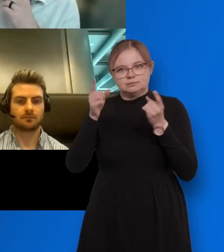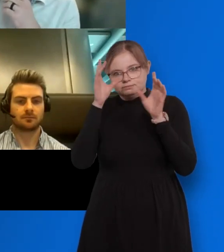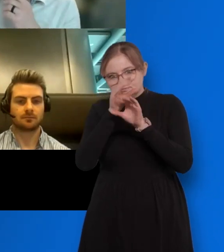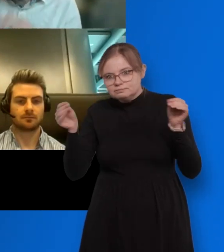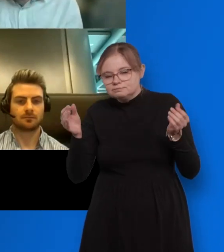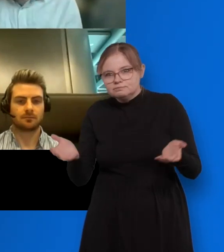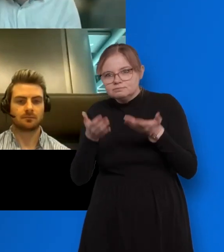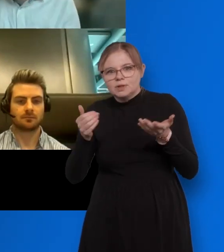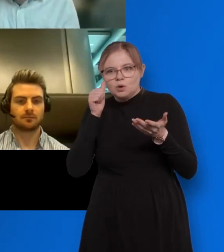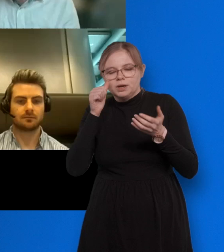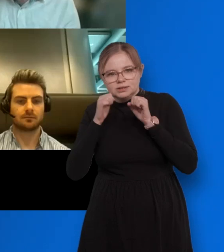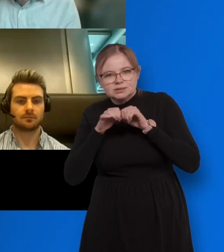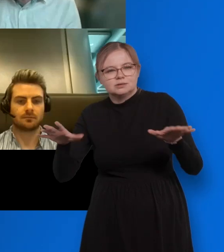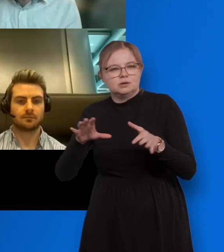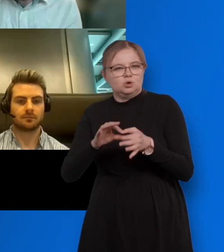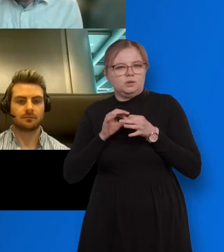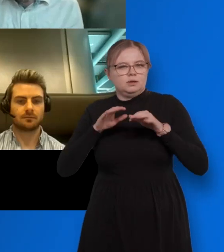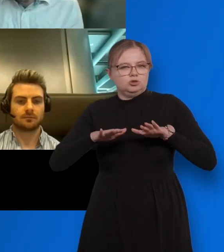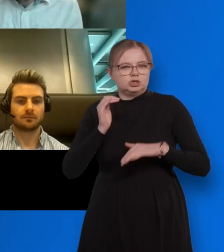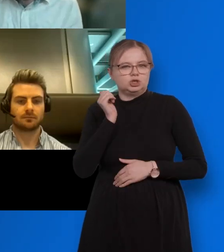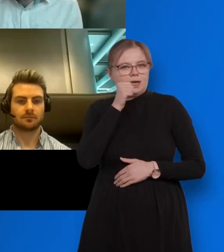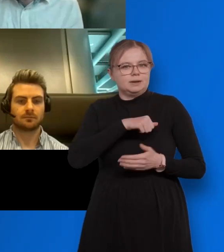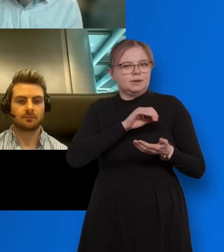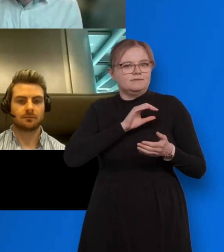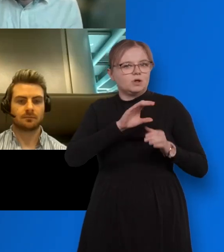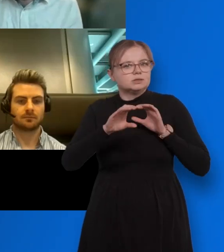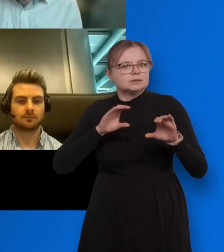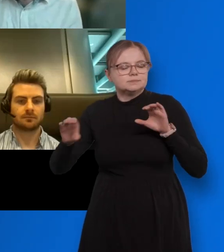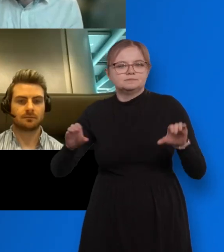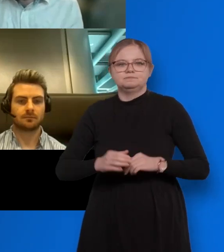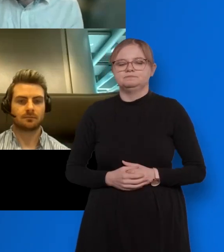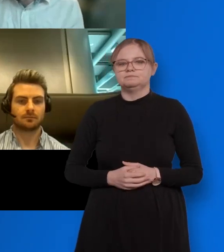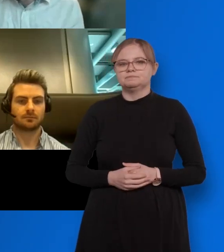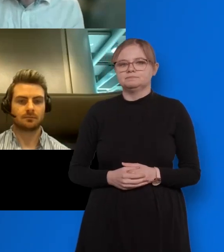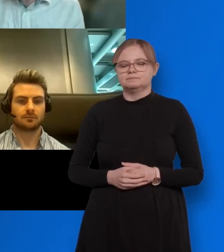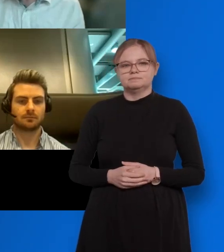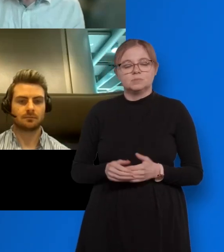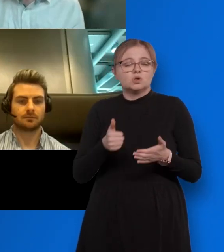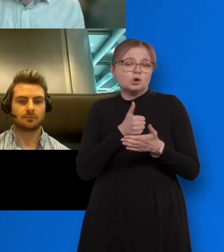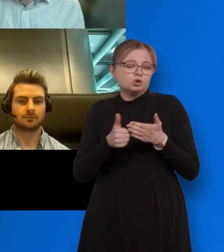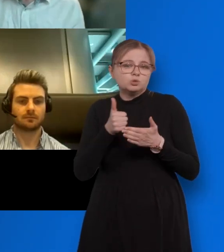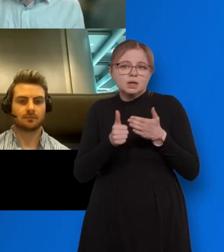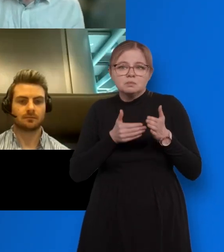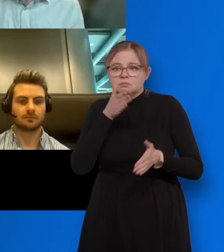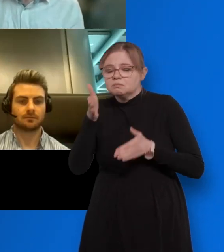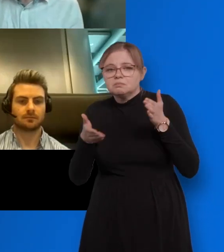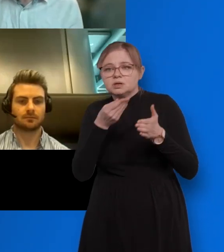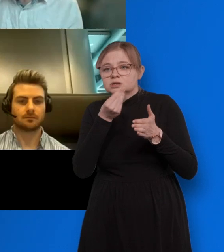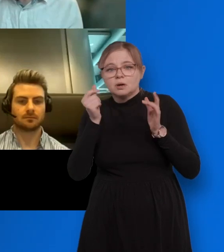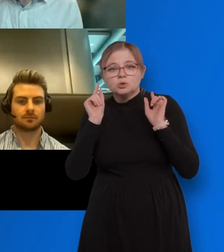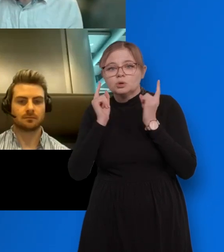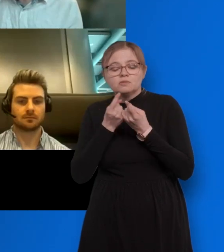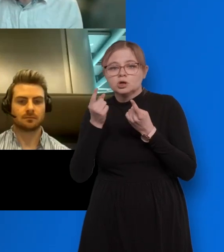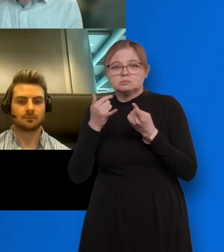the Academy's funding as a whole. And we tend to go to places that might not necessarily think